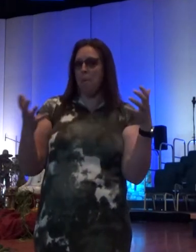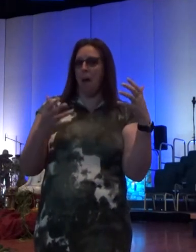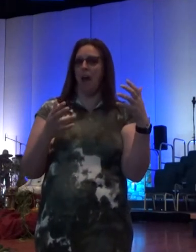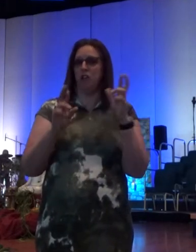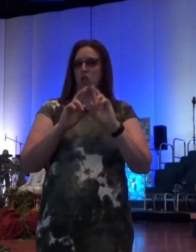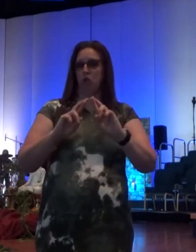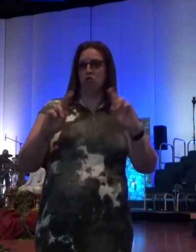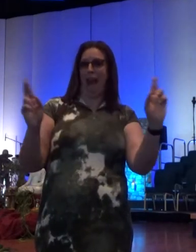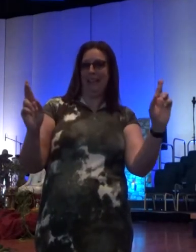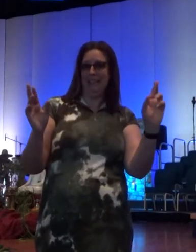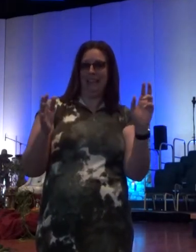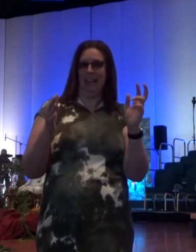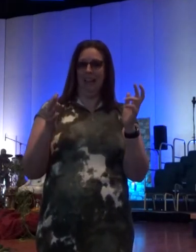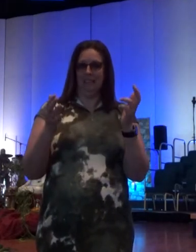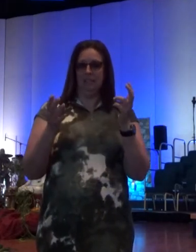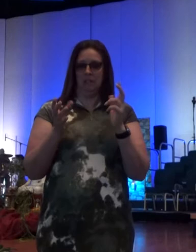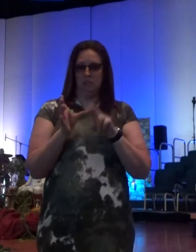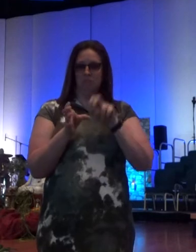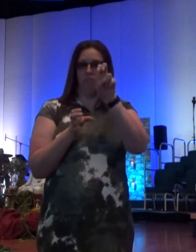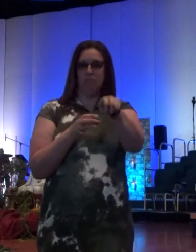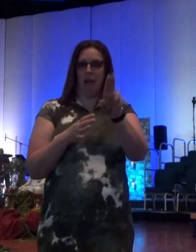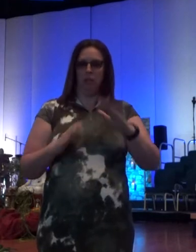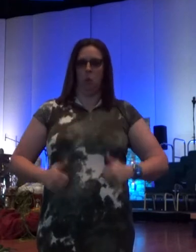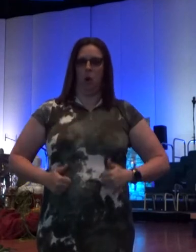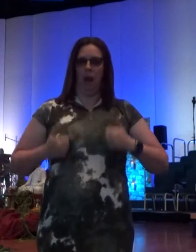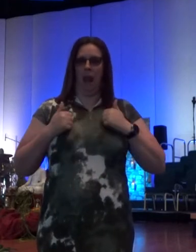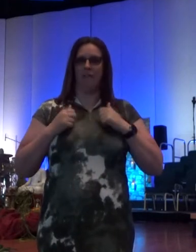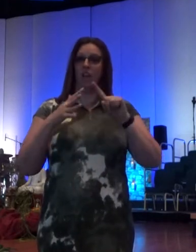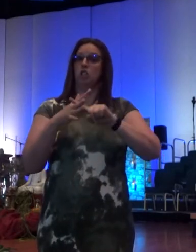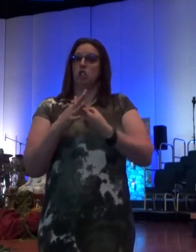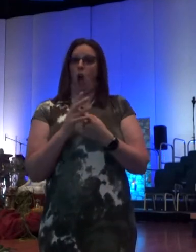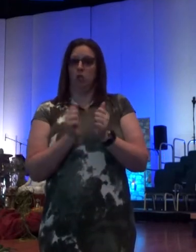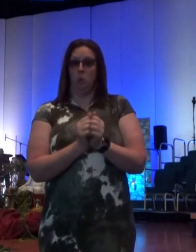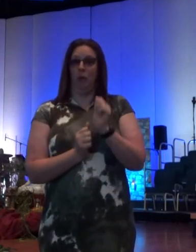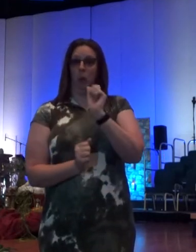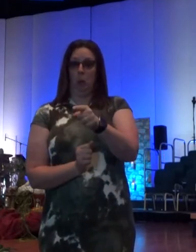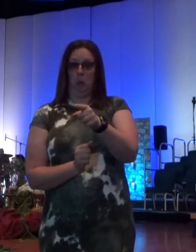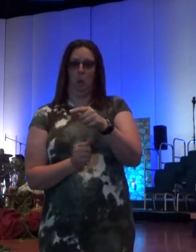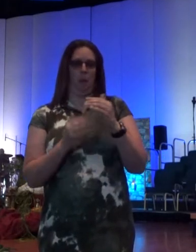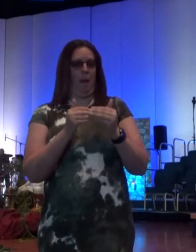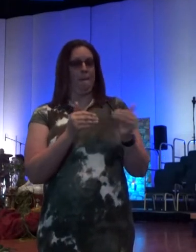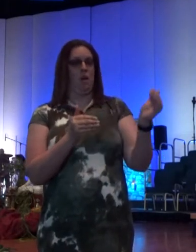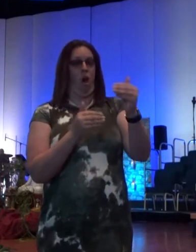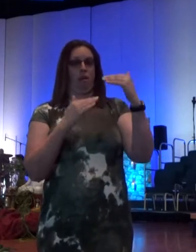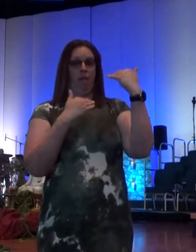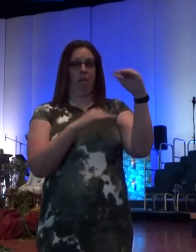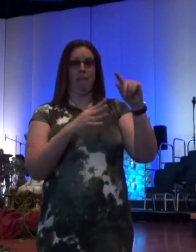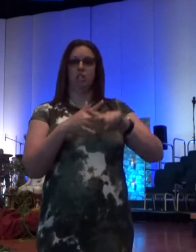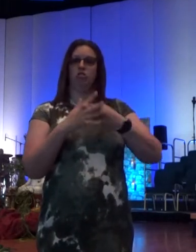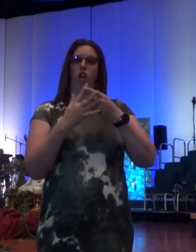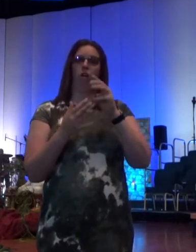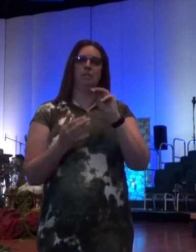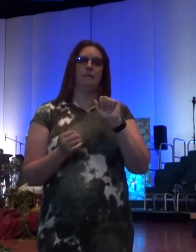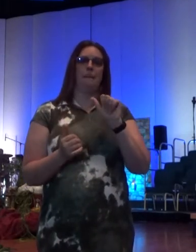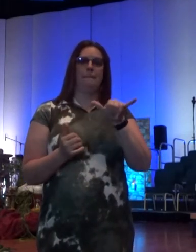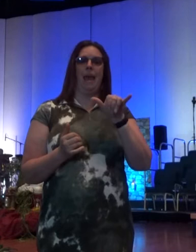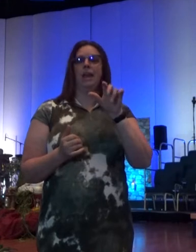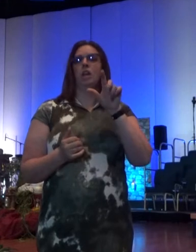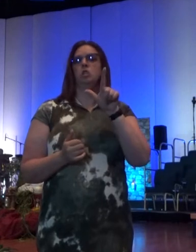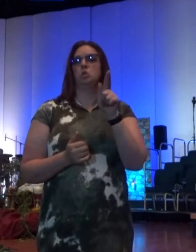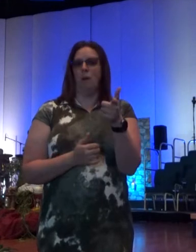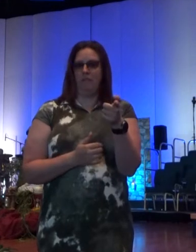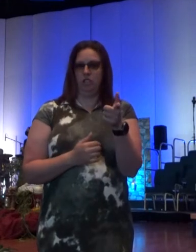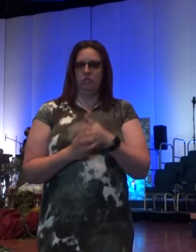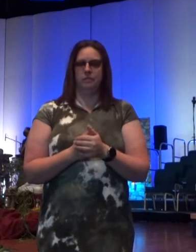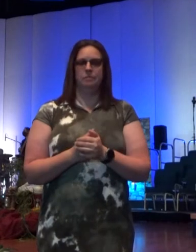and it all starts with you. Beyond Limits with Michelle Medrano starts Saturday, May 21st. Whether it's focus or